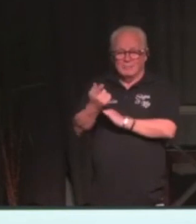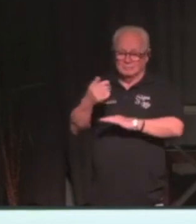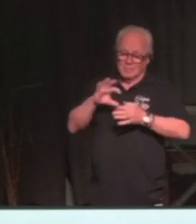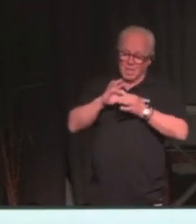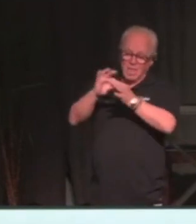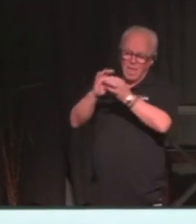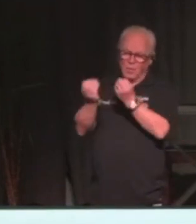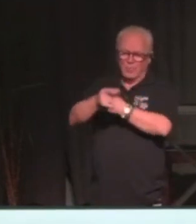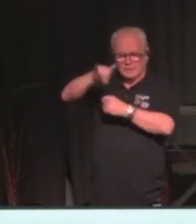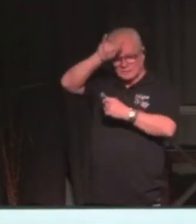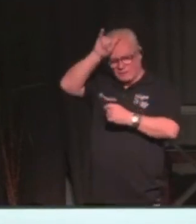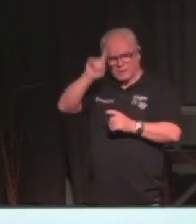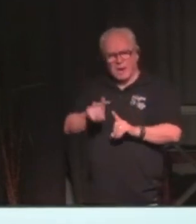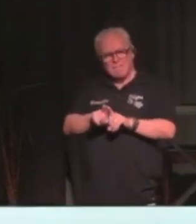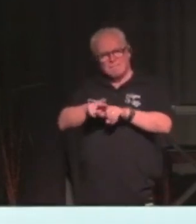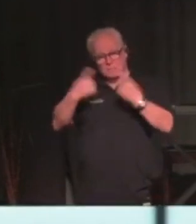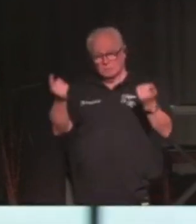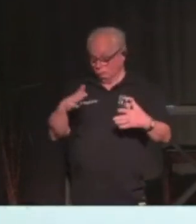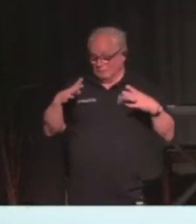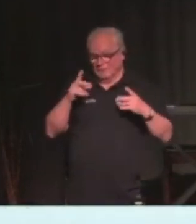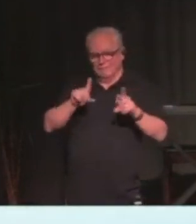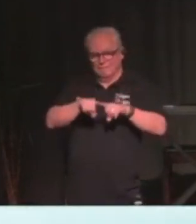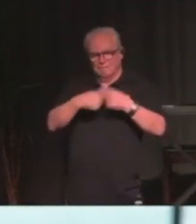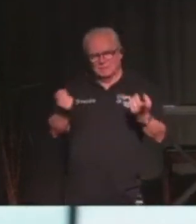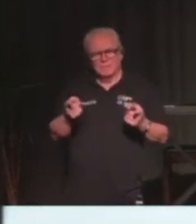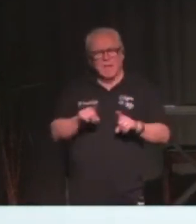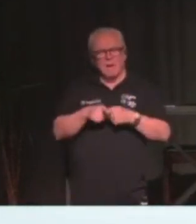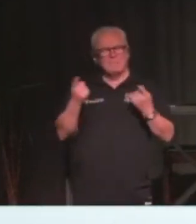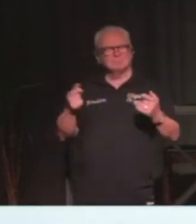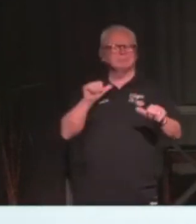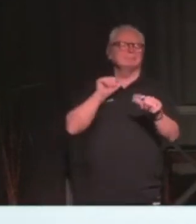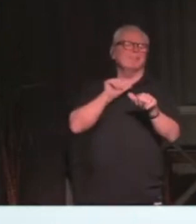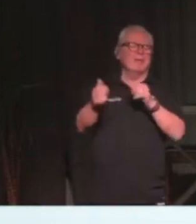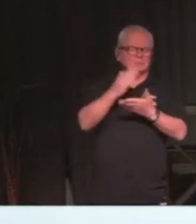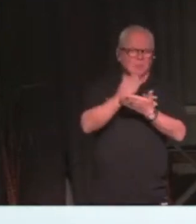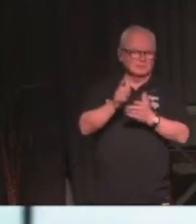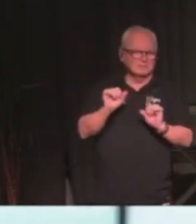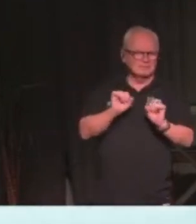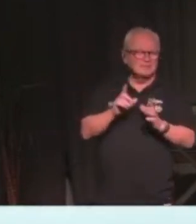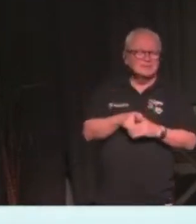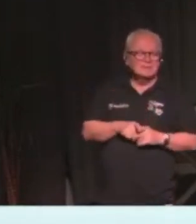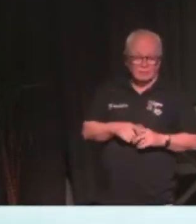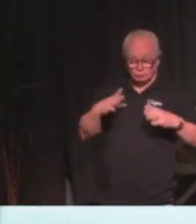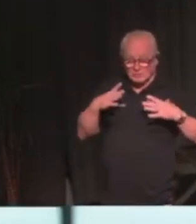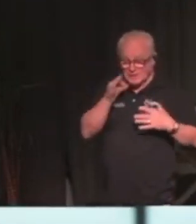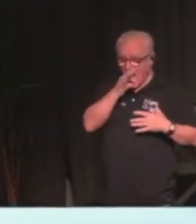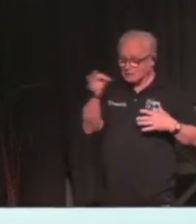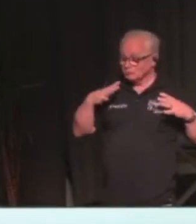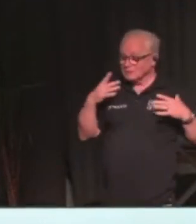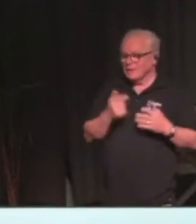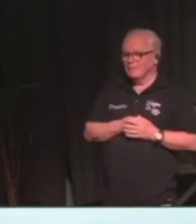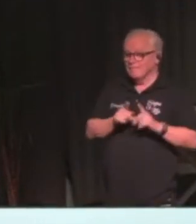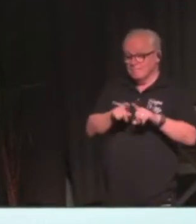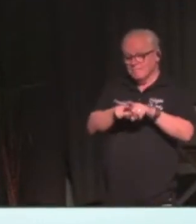field. But, now, are you ready for the but? Because the but is the best bit, okay? You ready for this? The but is the